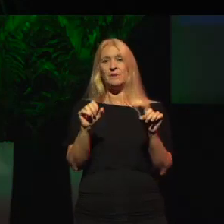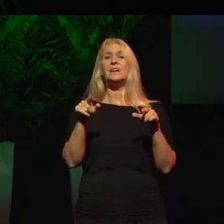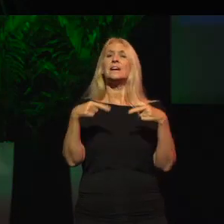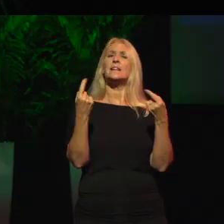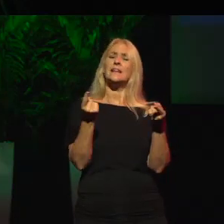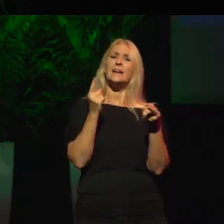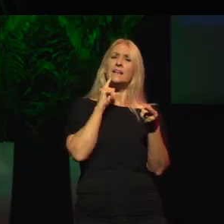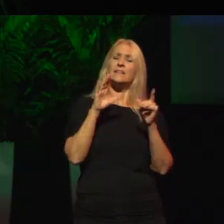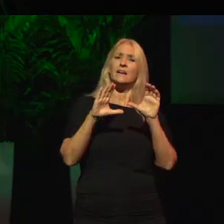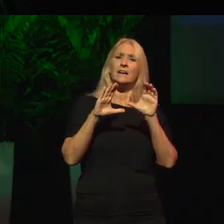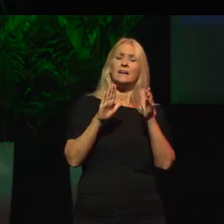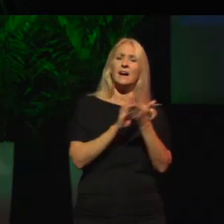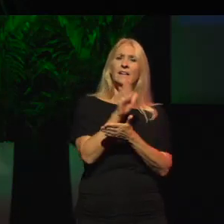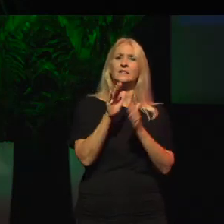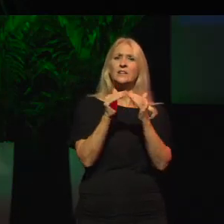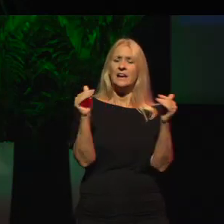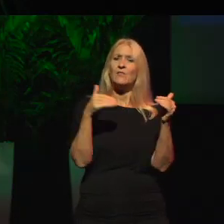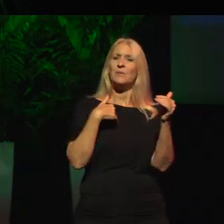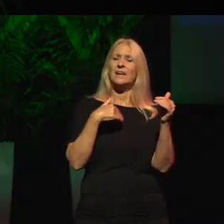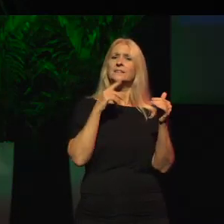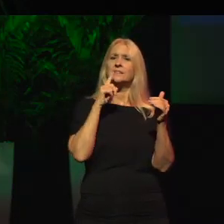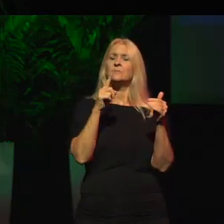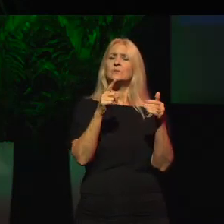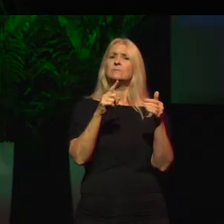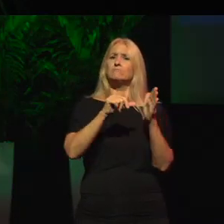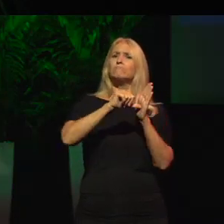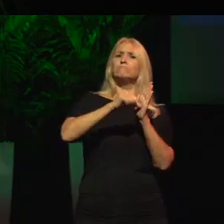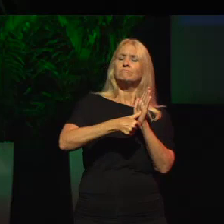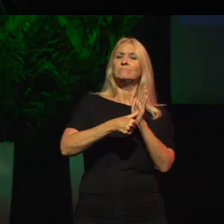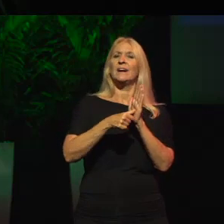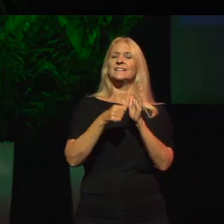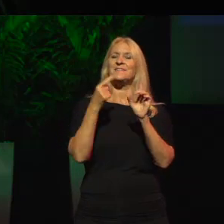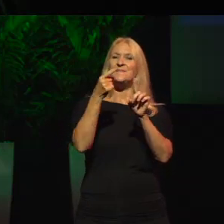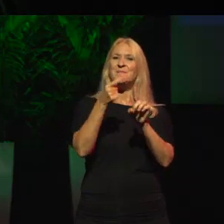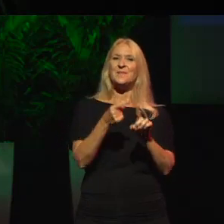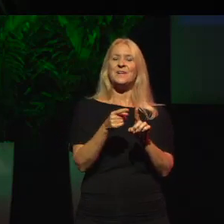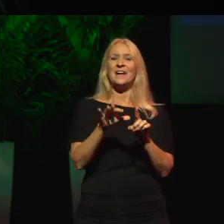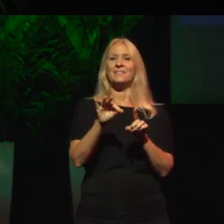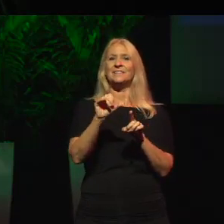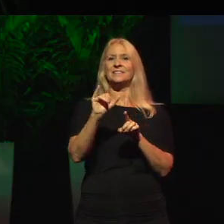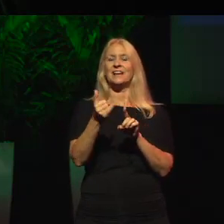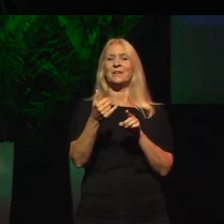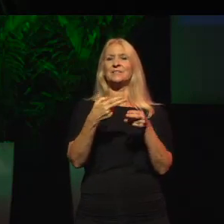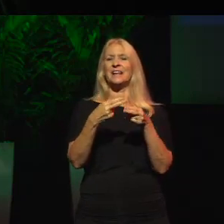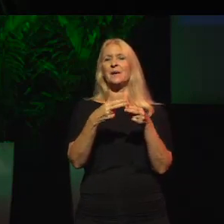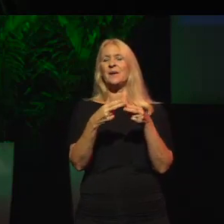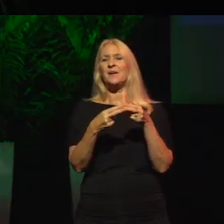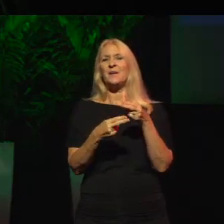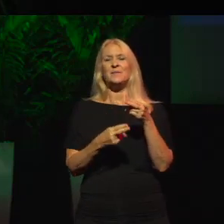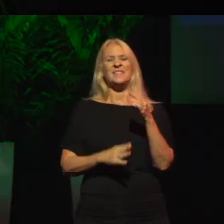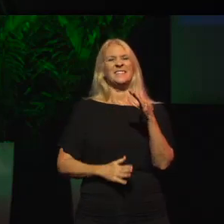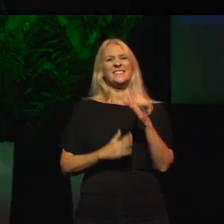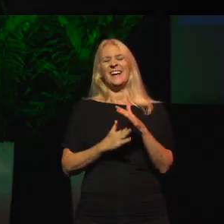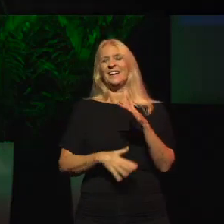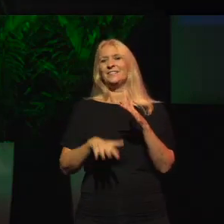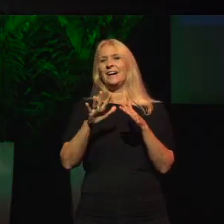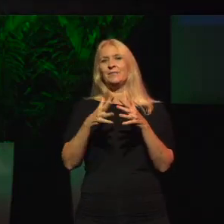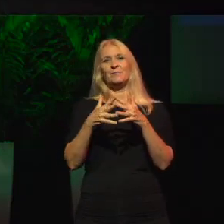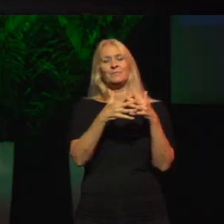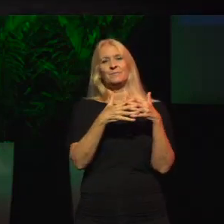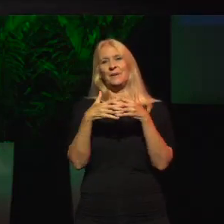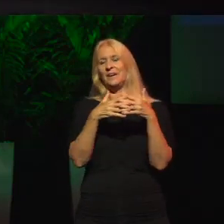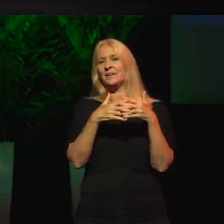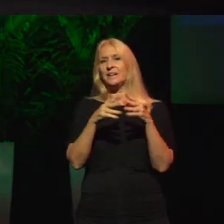institutional level, we hit some high marks as well. FSCJ was named as a finalist by the American Association of